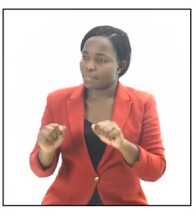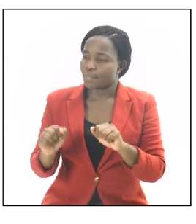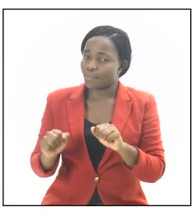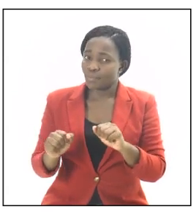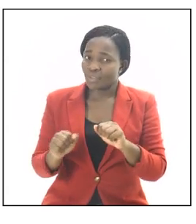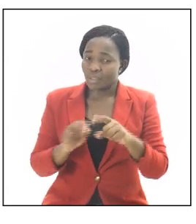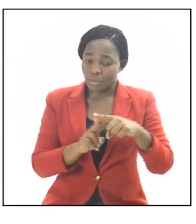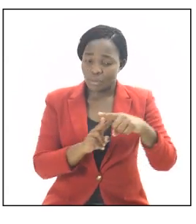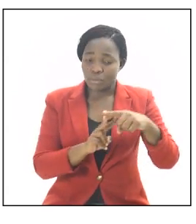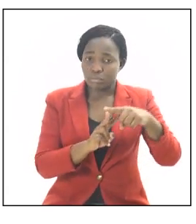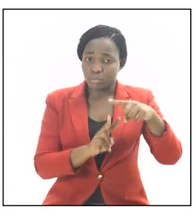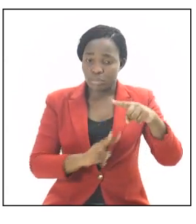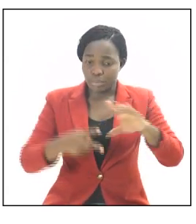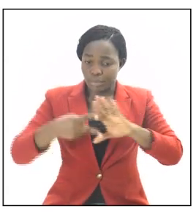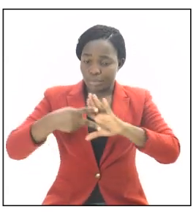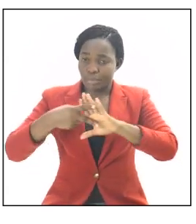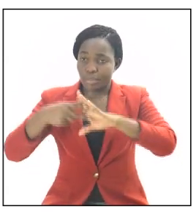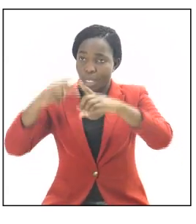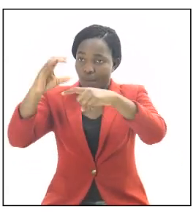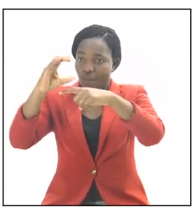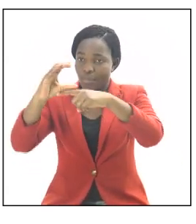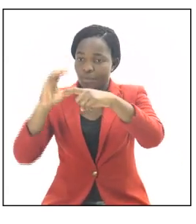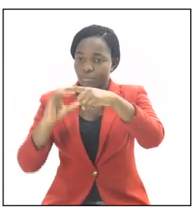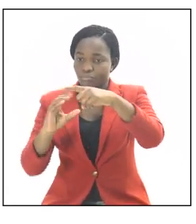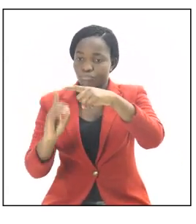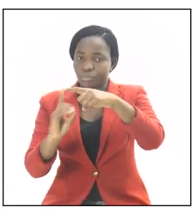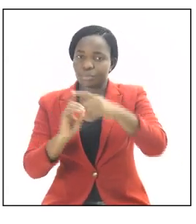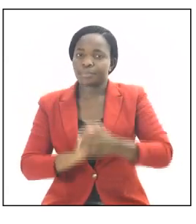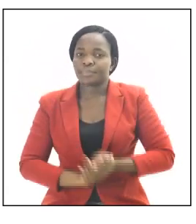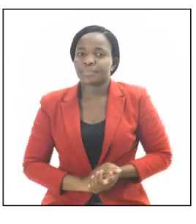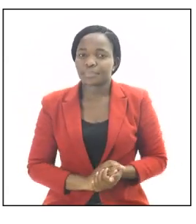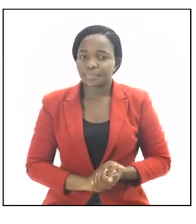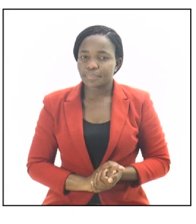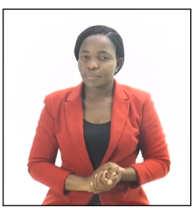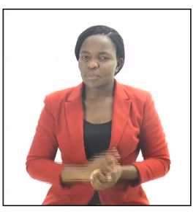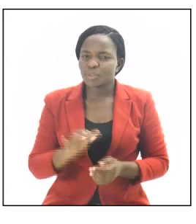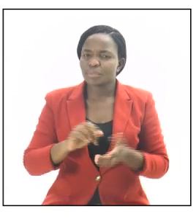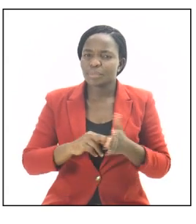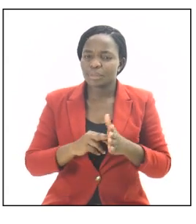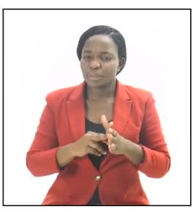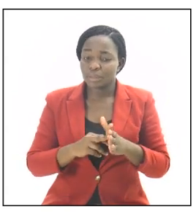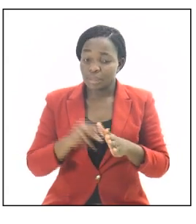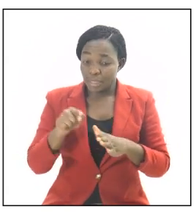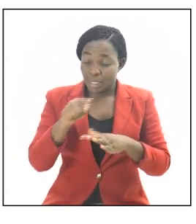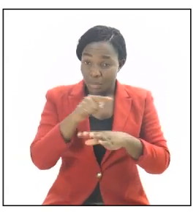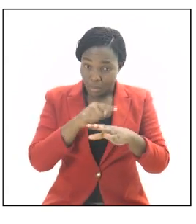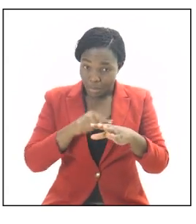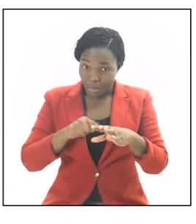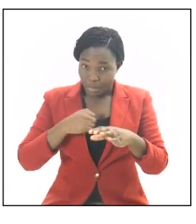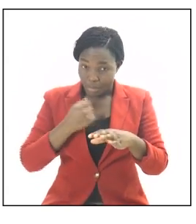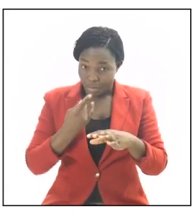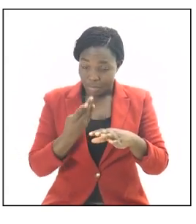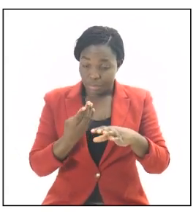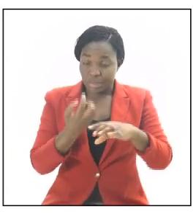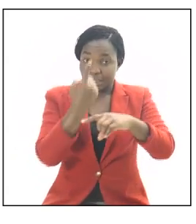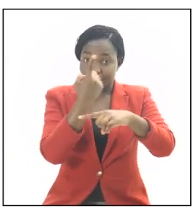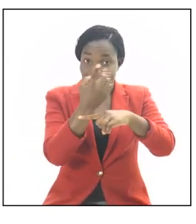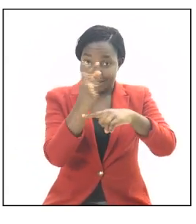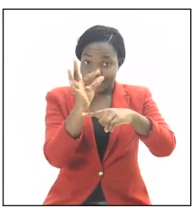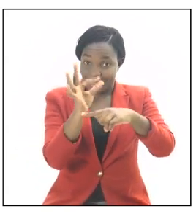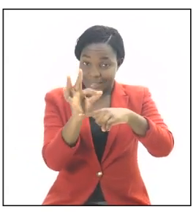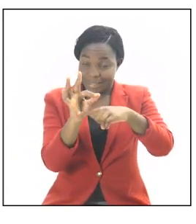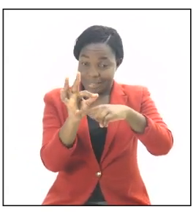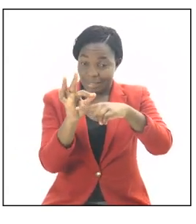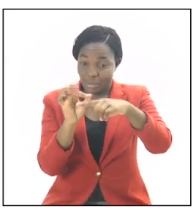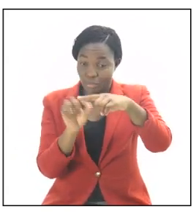equal to the circumference divided by the diameter, which means in this case 19 divided by